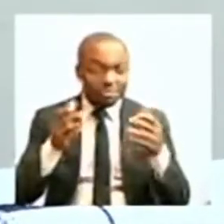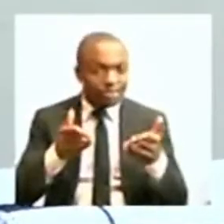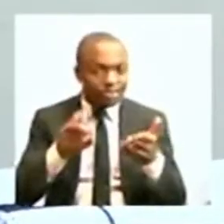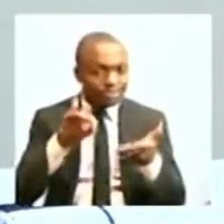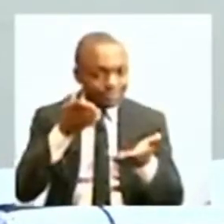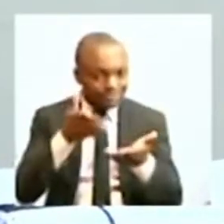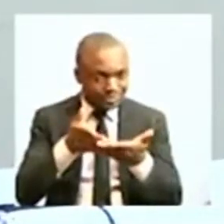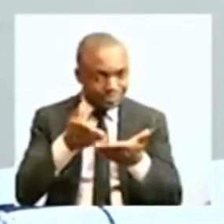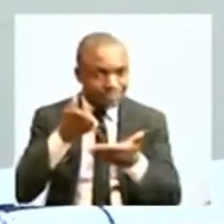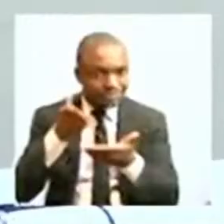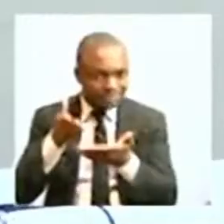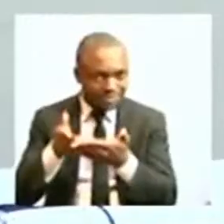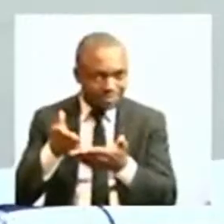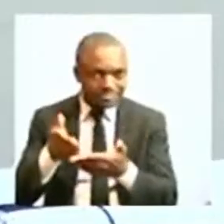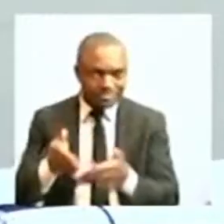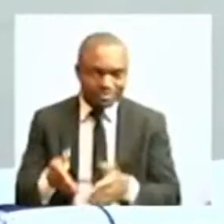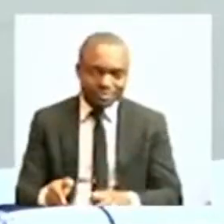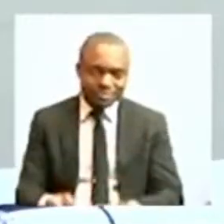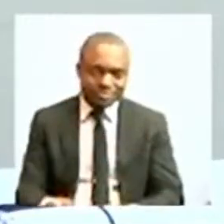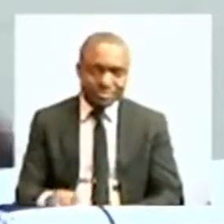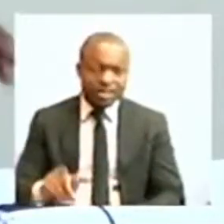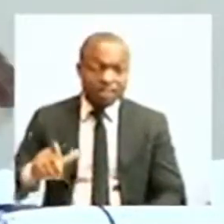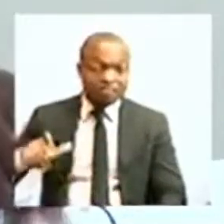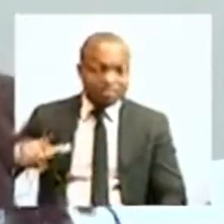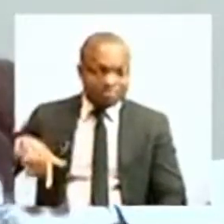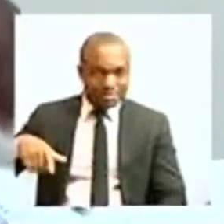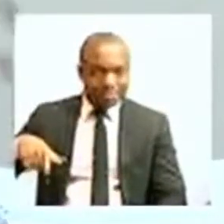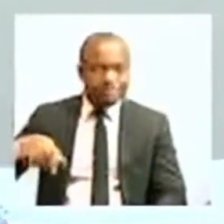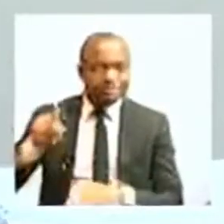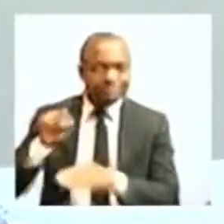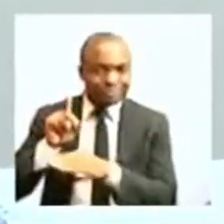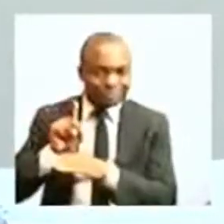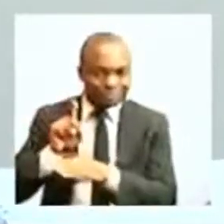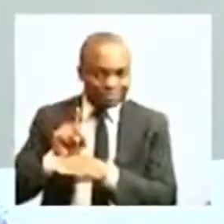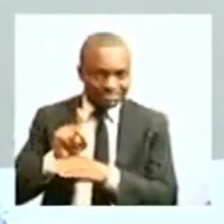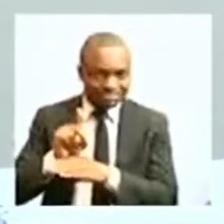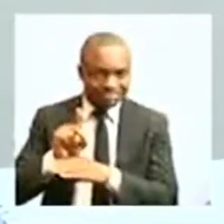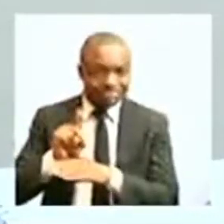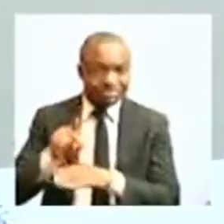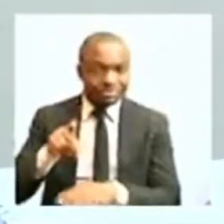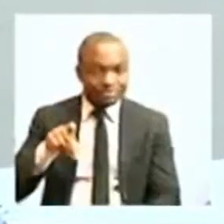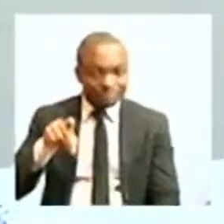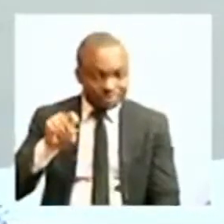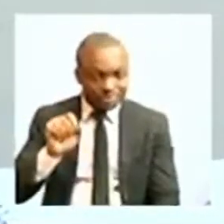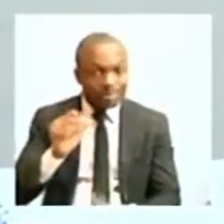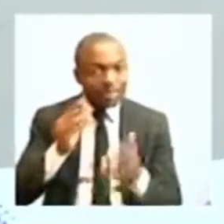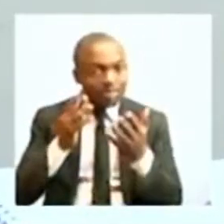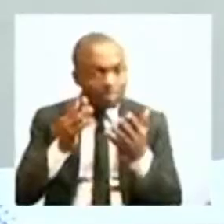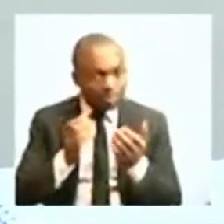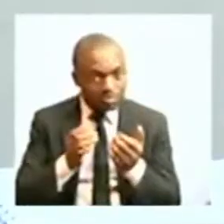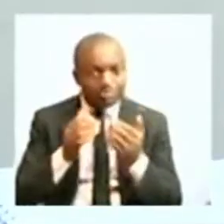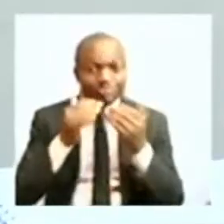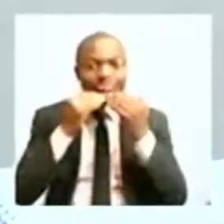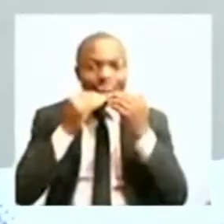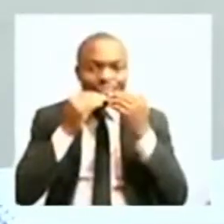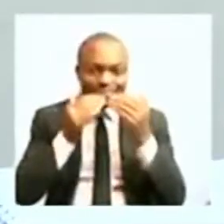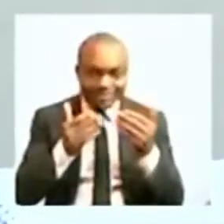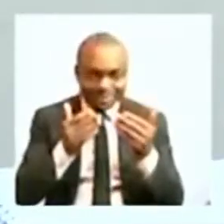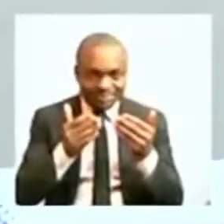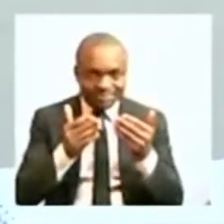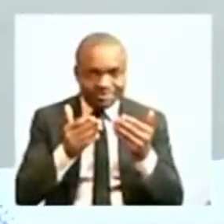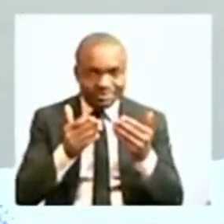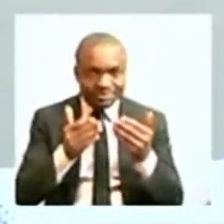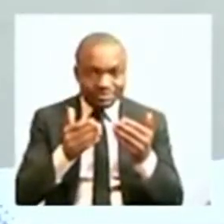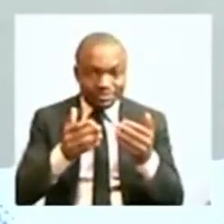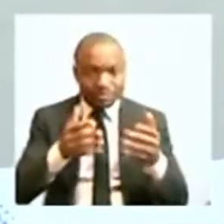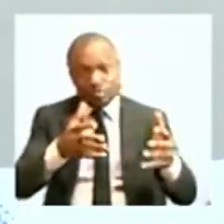is unnecessarily delaying the project. So all in all, PS, I wanted also to appreciate that the